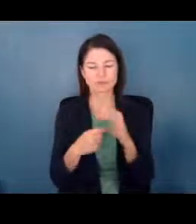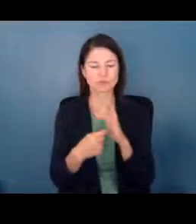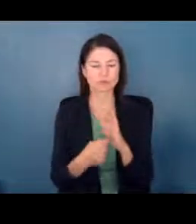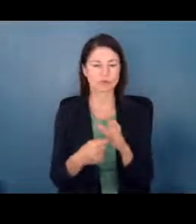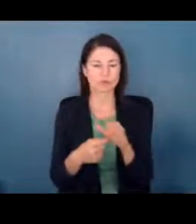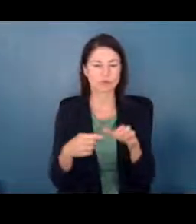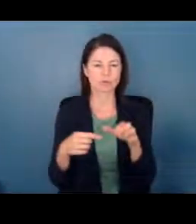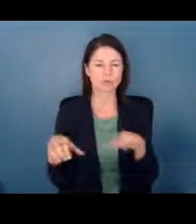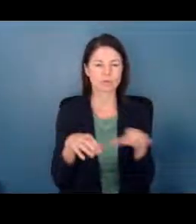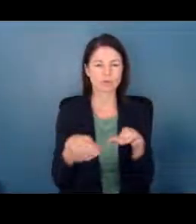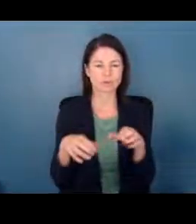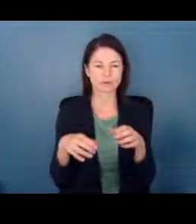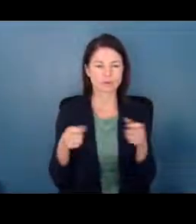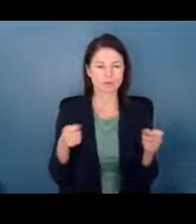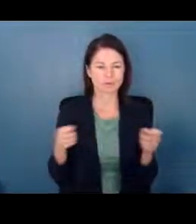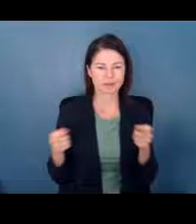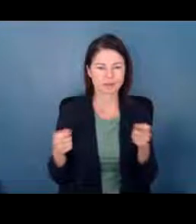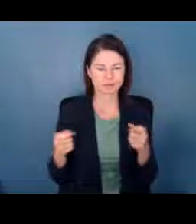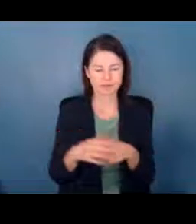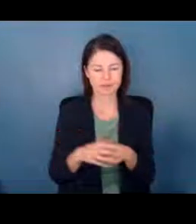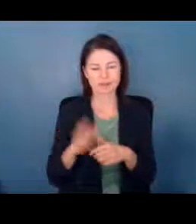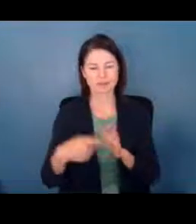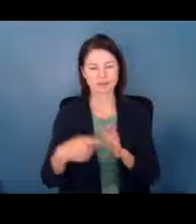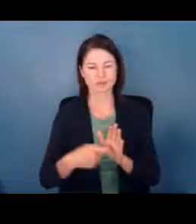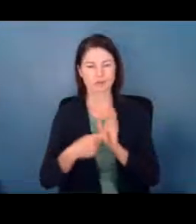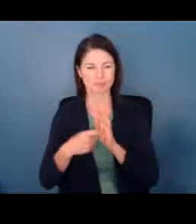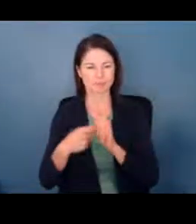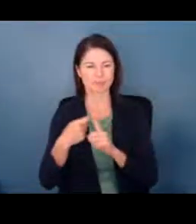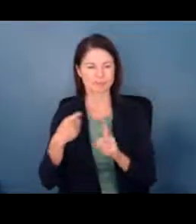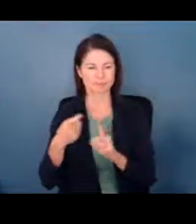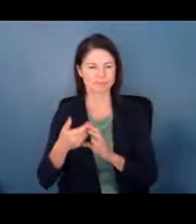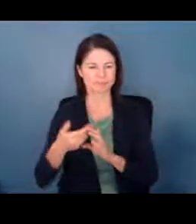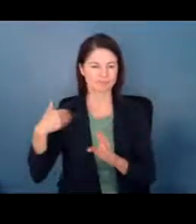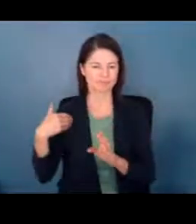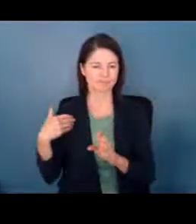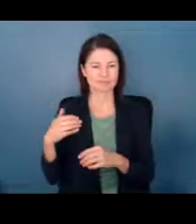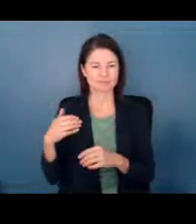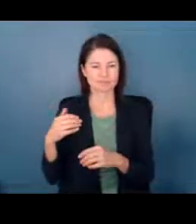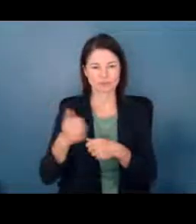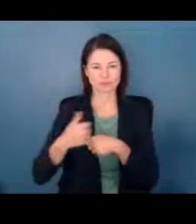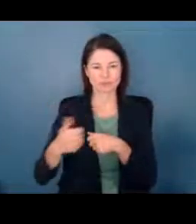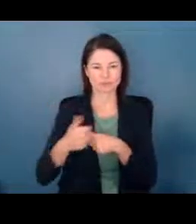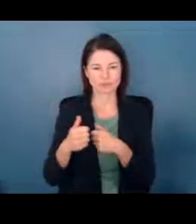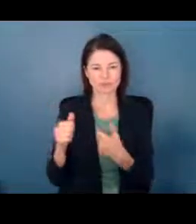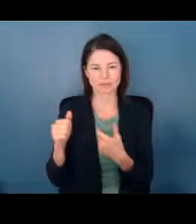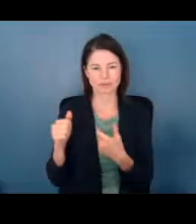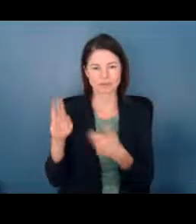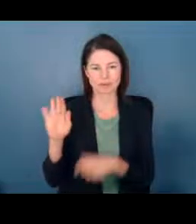management, which is a requirement from the previous transportation authorization bill.